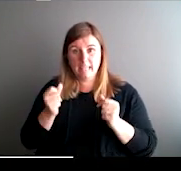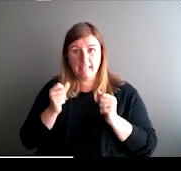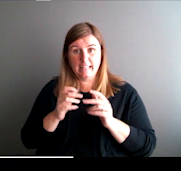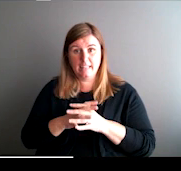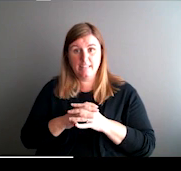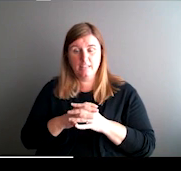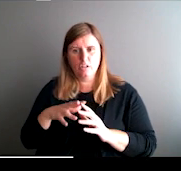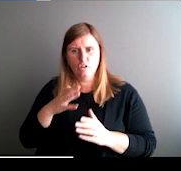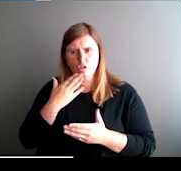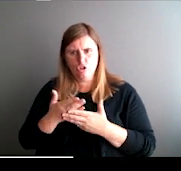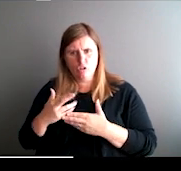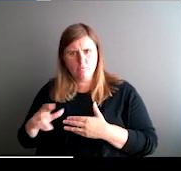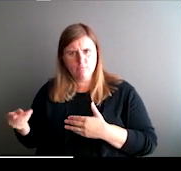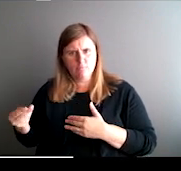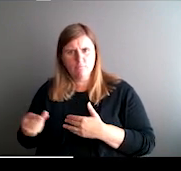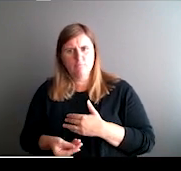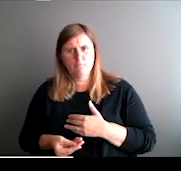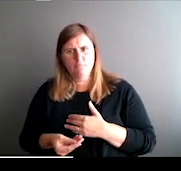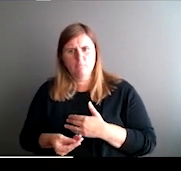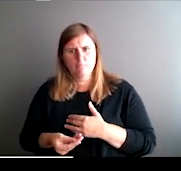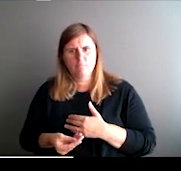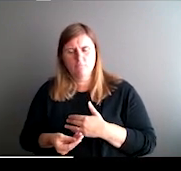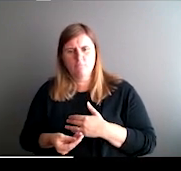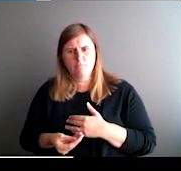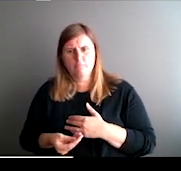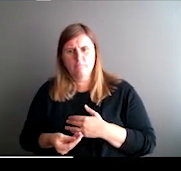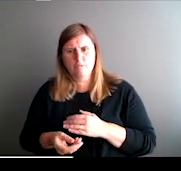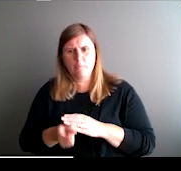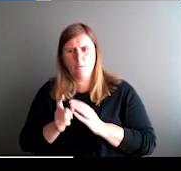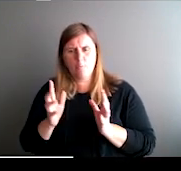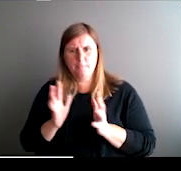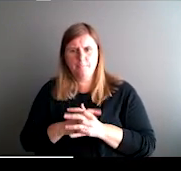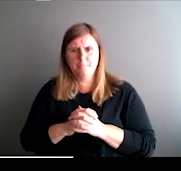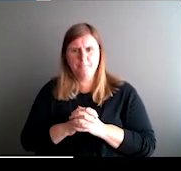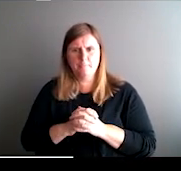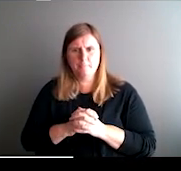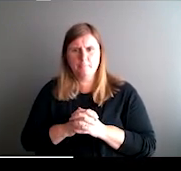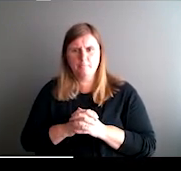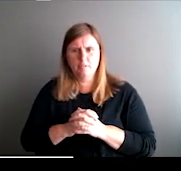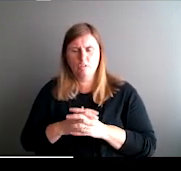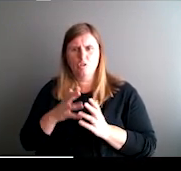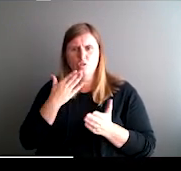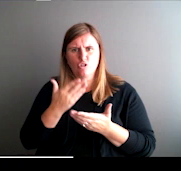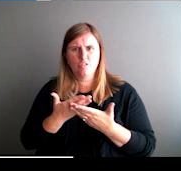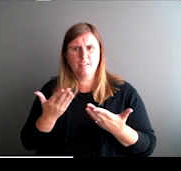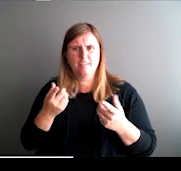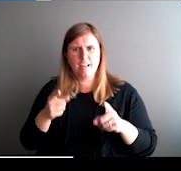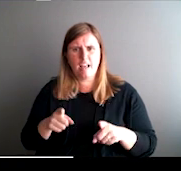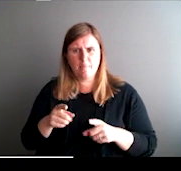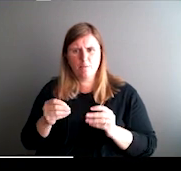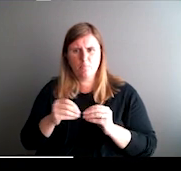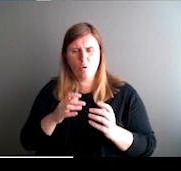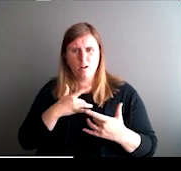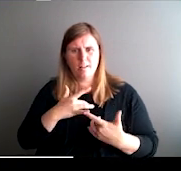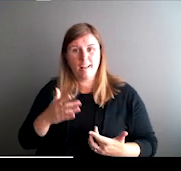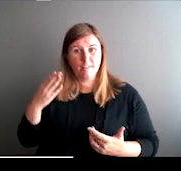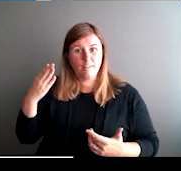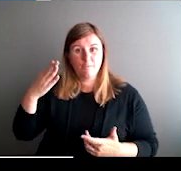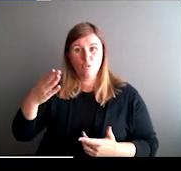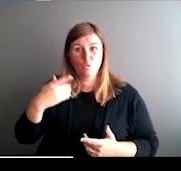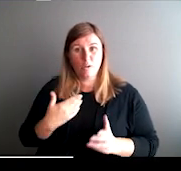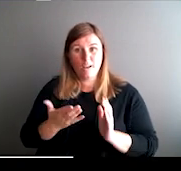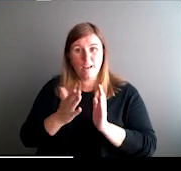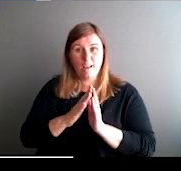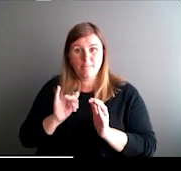have something good there so that the moment he does this, good stuff happens. It'll make it more likely that in the future when I ask